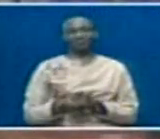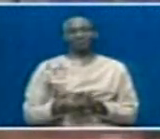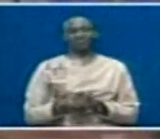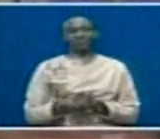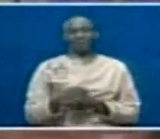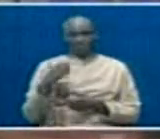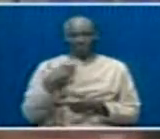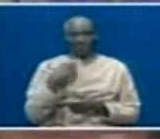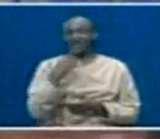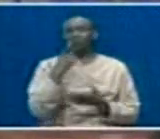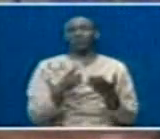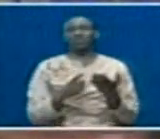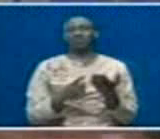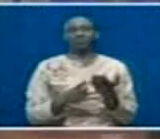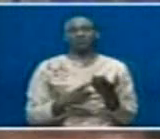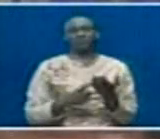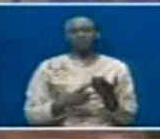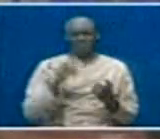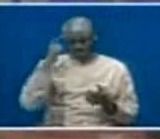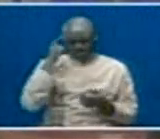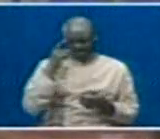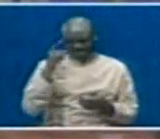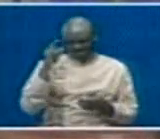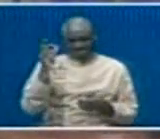know, I had a part that said, I can't remember what it was,